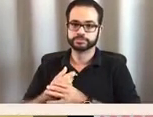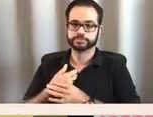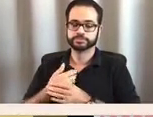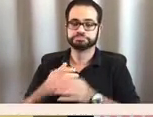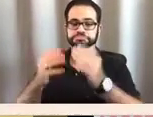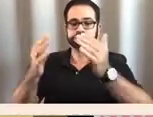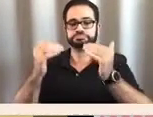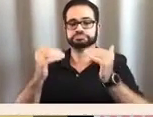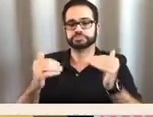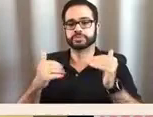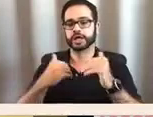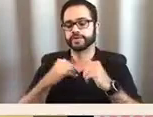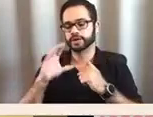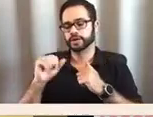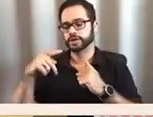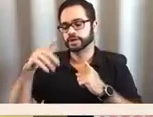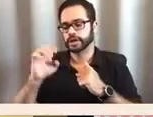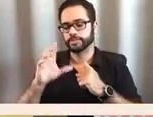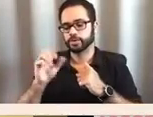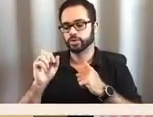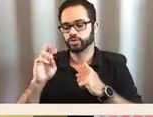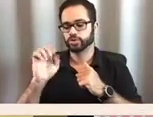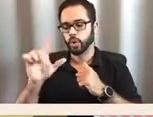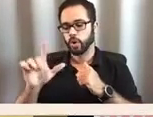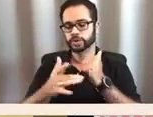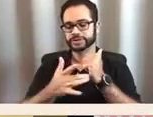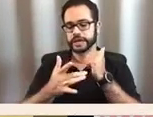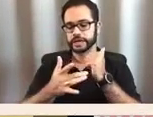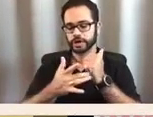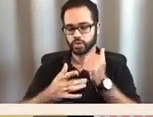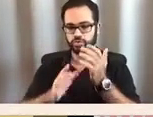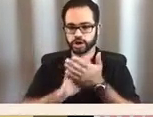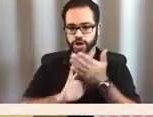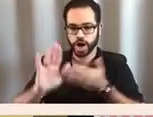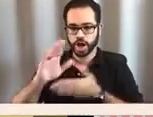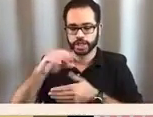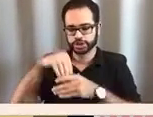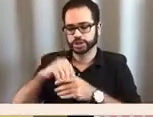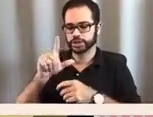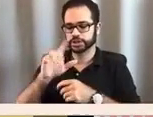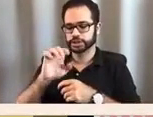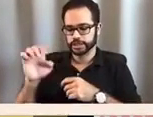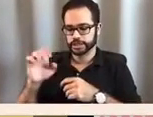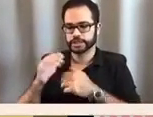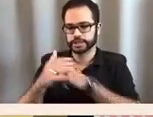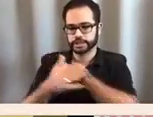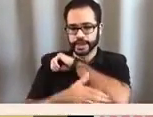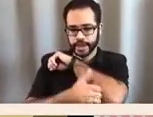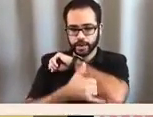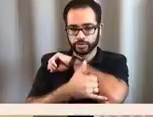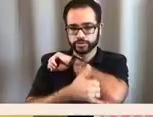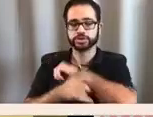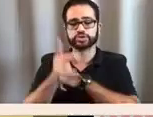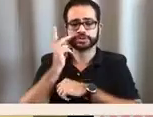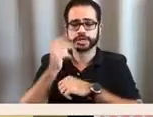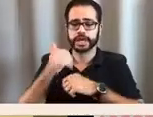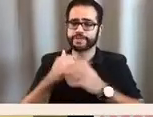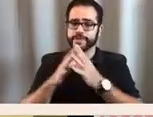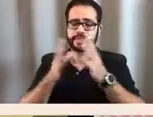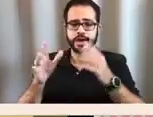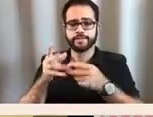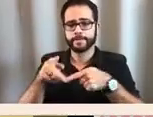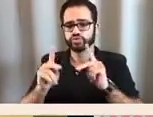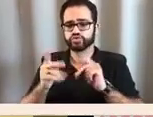Next, we have Cape Coral and Fort Myers Technical Colleges in Lee County. And as you see, there's a lot of opportunity